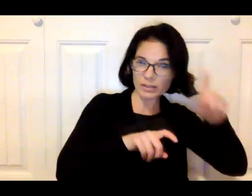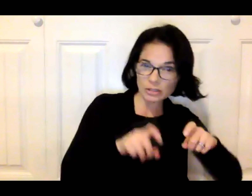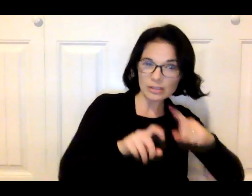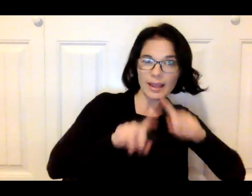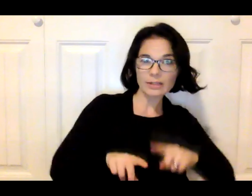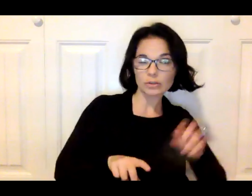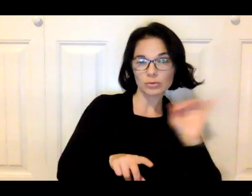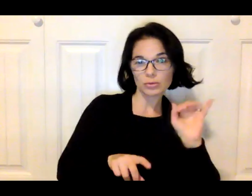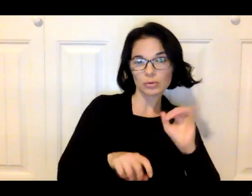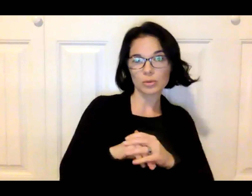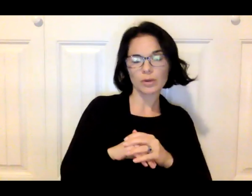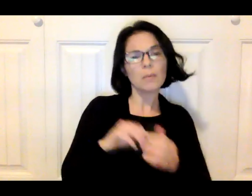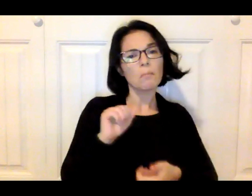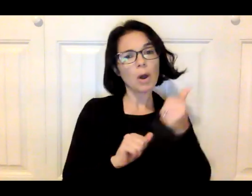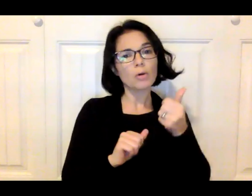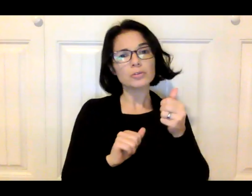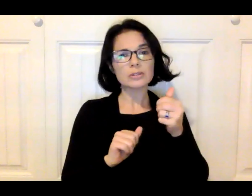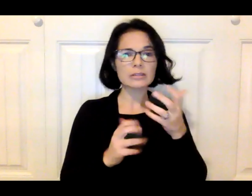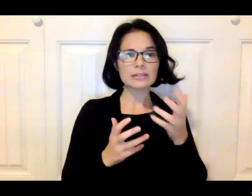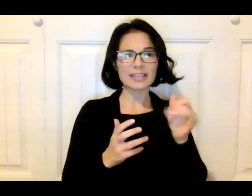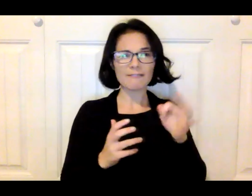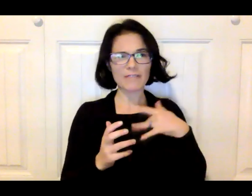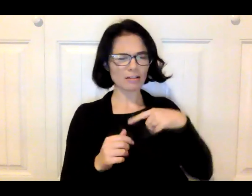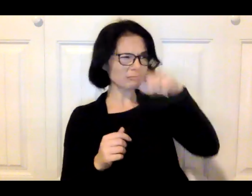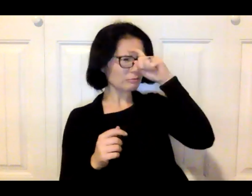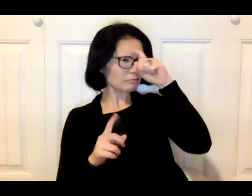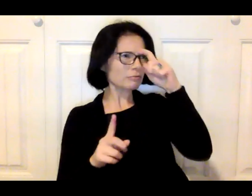And you can find most answers on there.